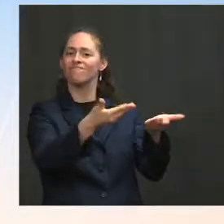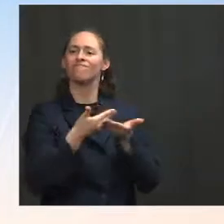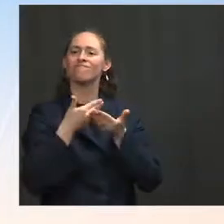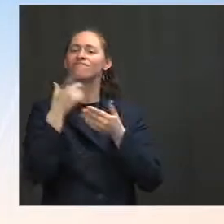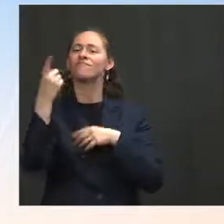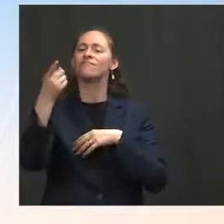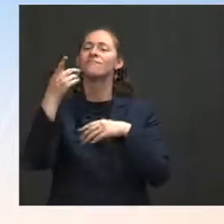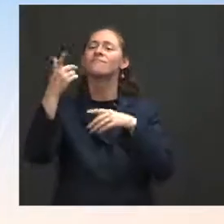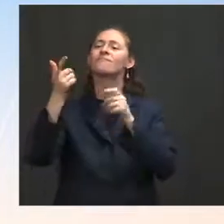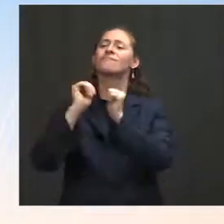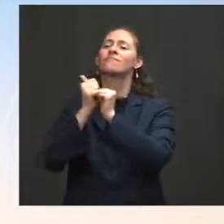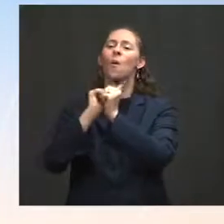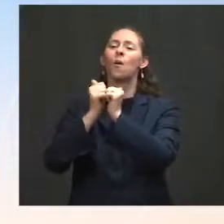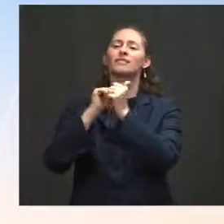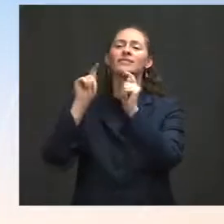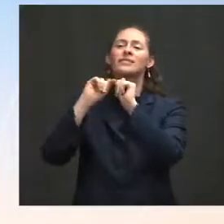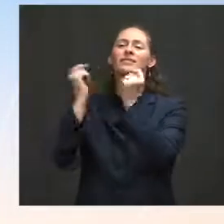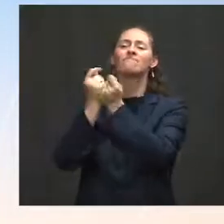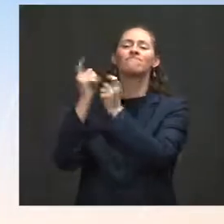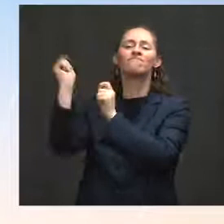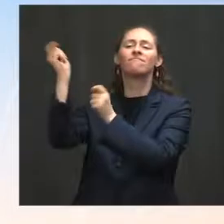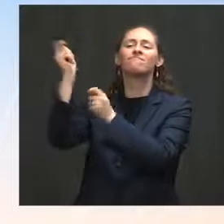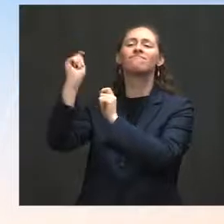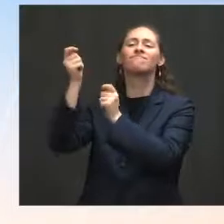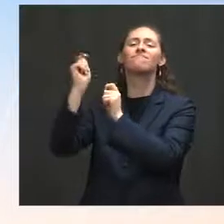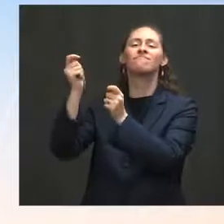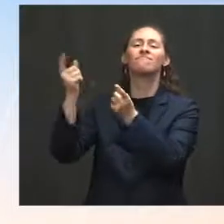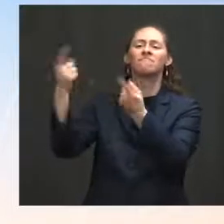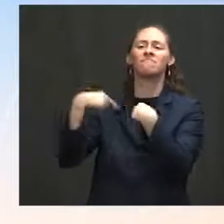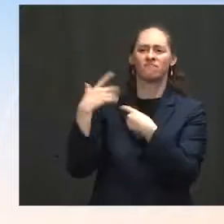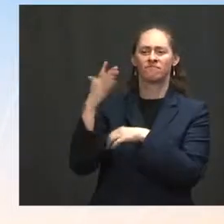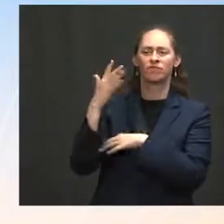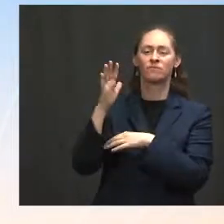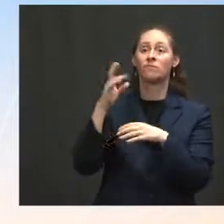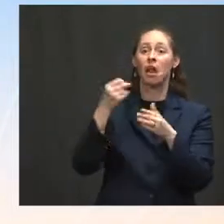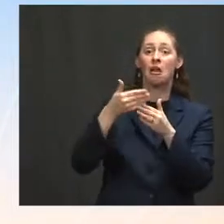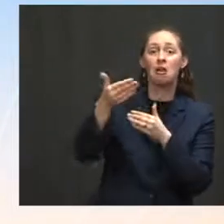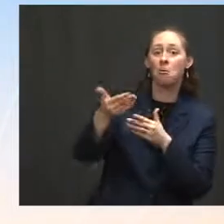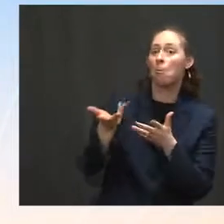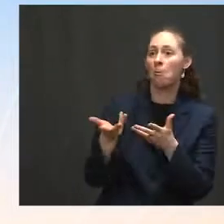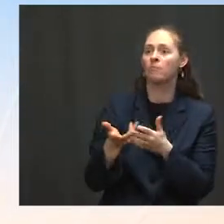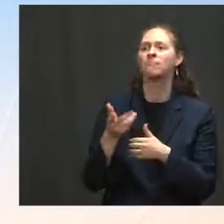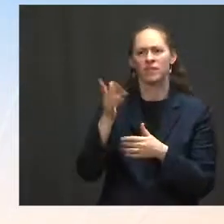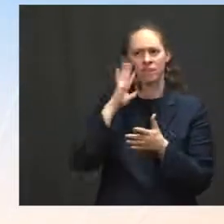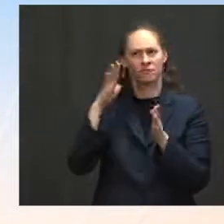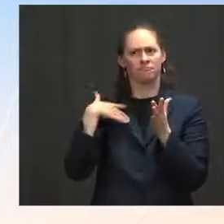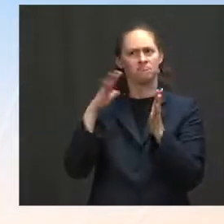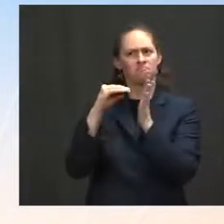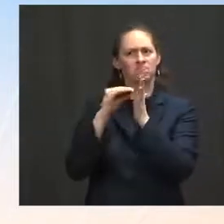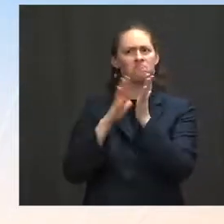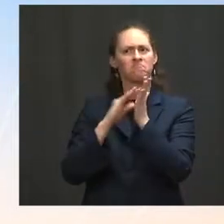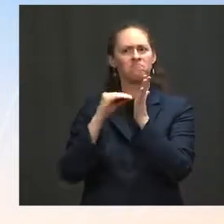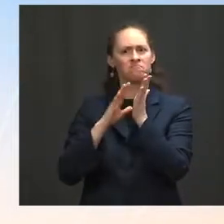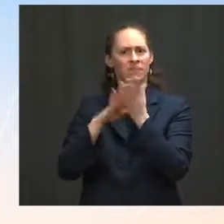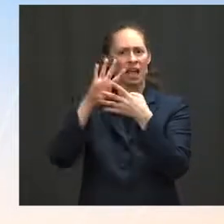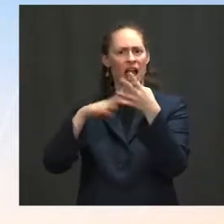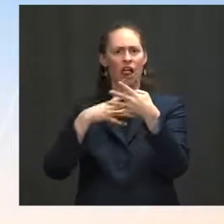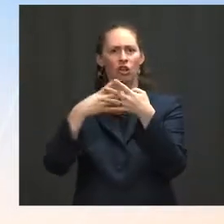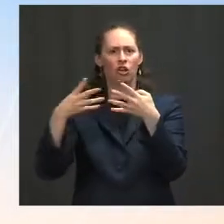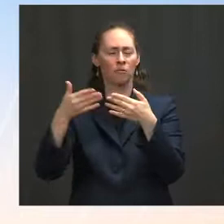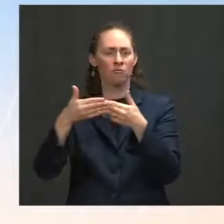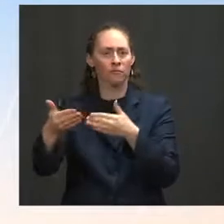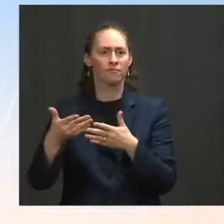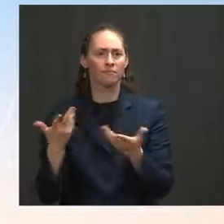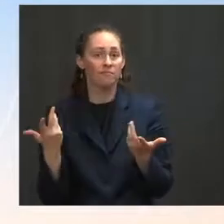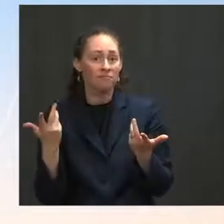to come. I don't have a prediction of the timeline, but we are starting to schedule and plan those events for the coming months. Do you know the winnings? Like, what is the president